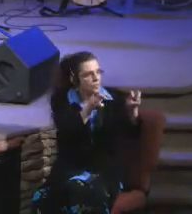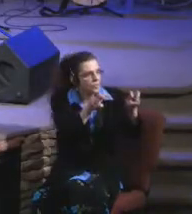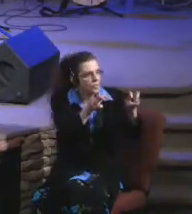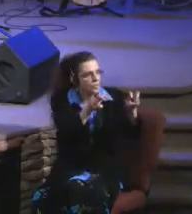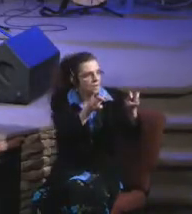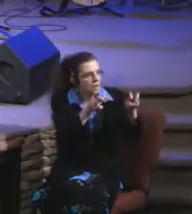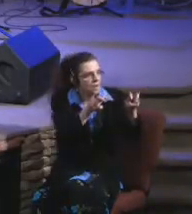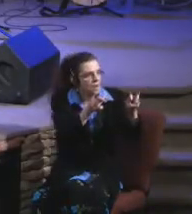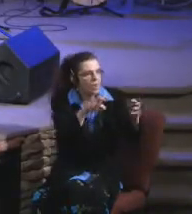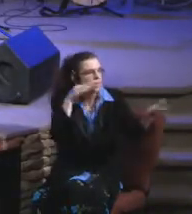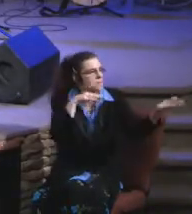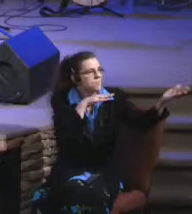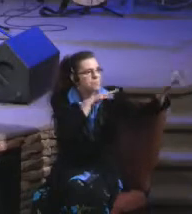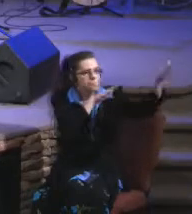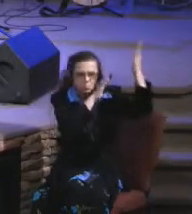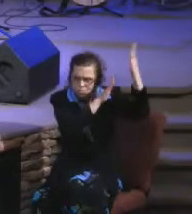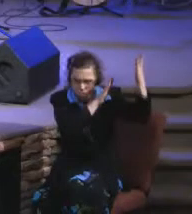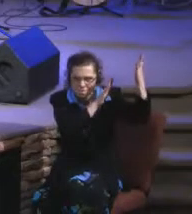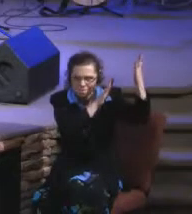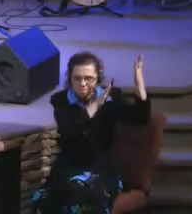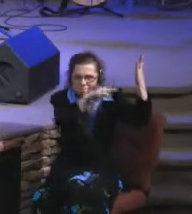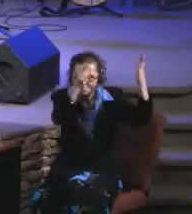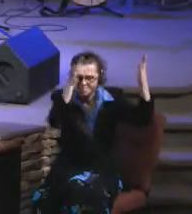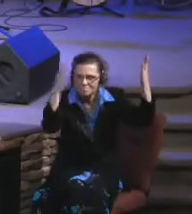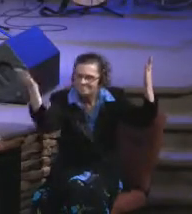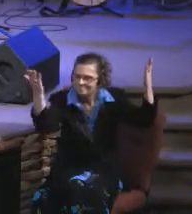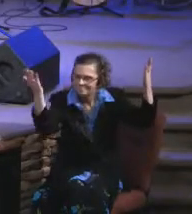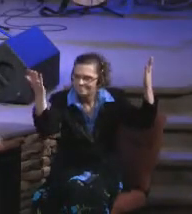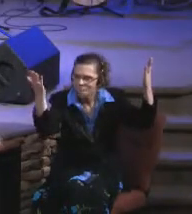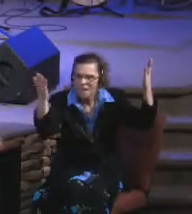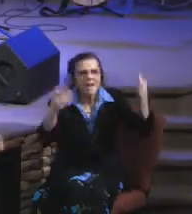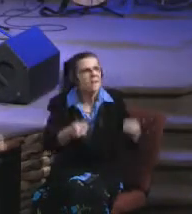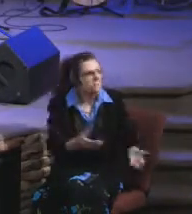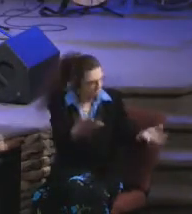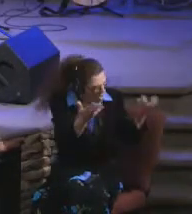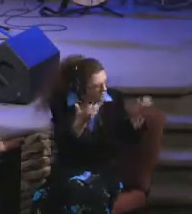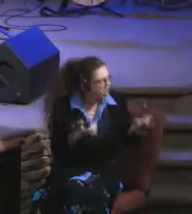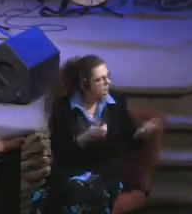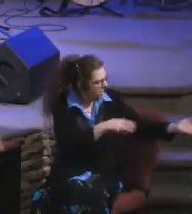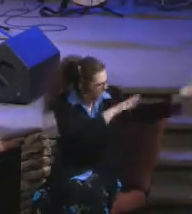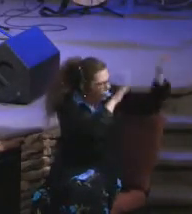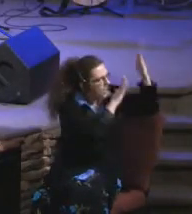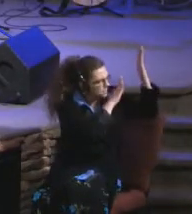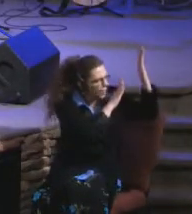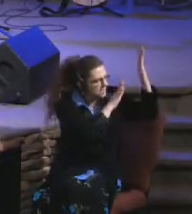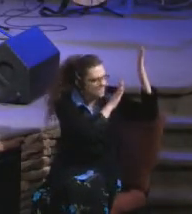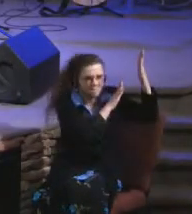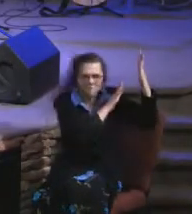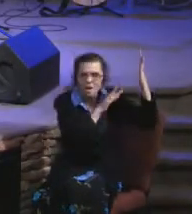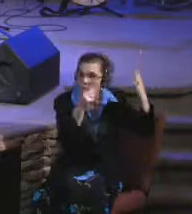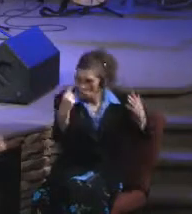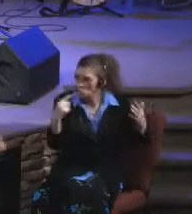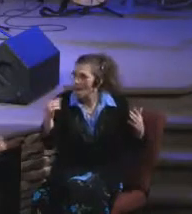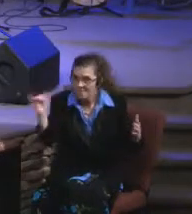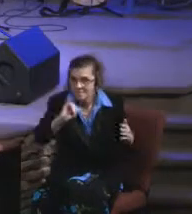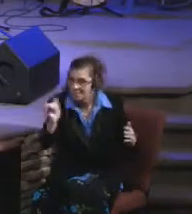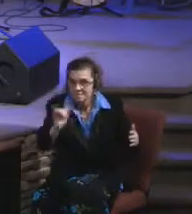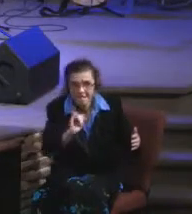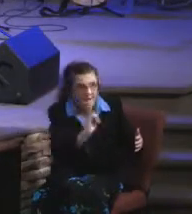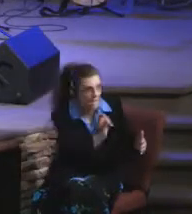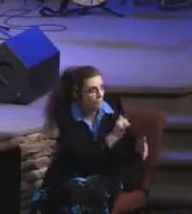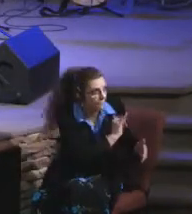after was the presence of God. They wanted the presence of God, amen. And you and I have to have that same